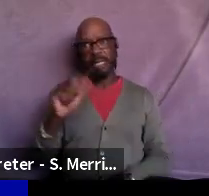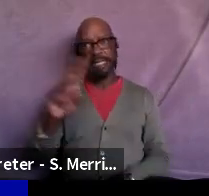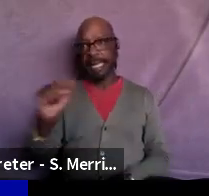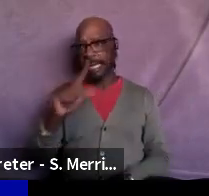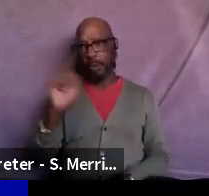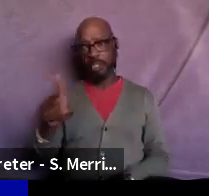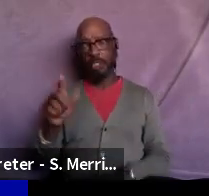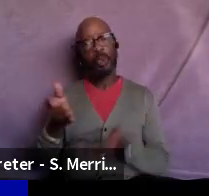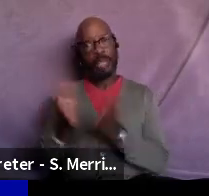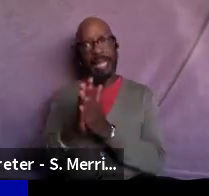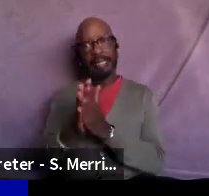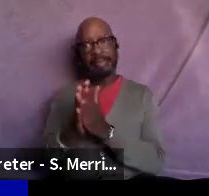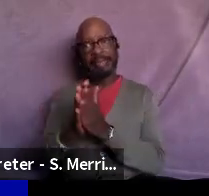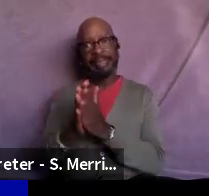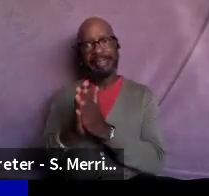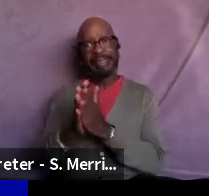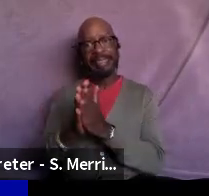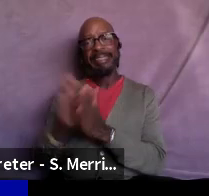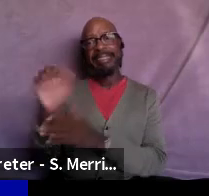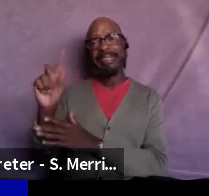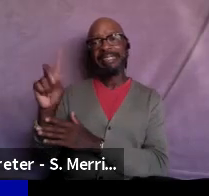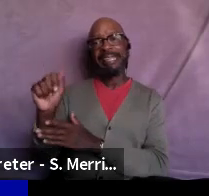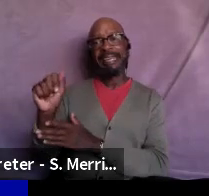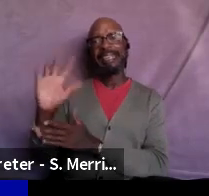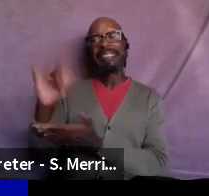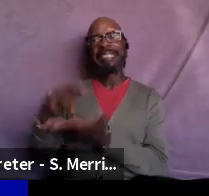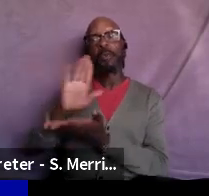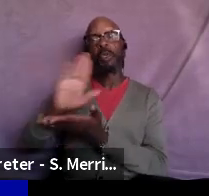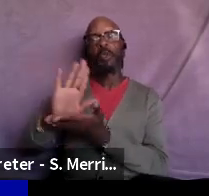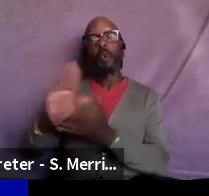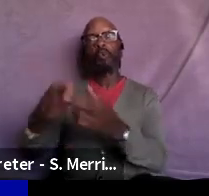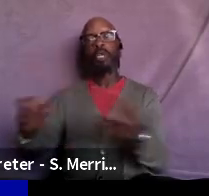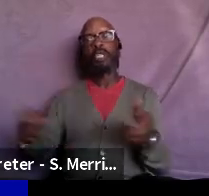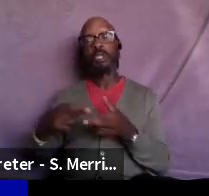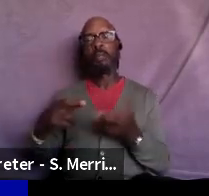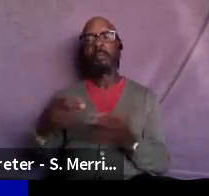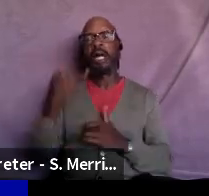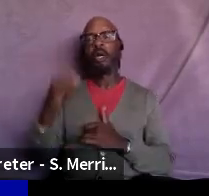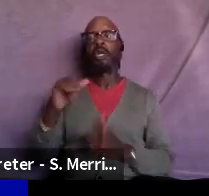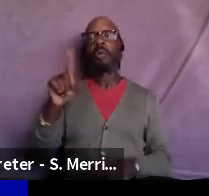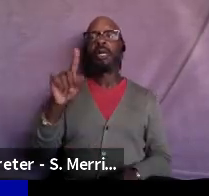the ADA center in your region by calling